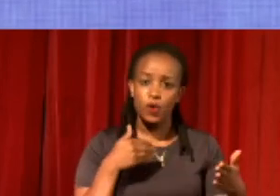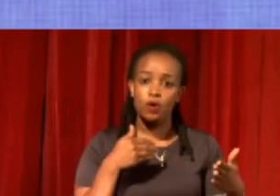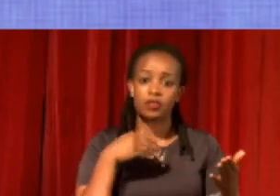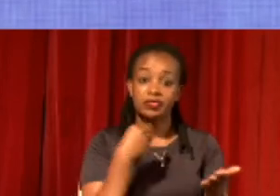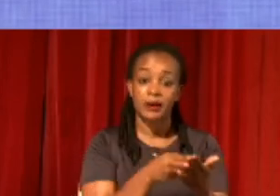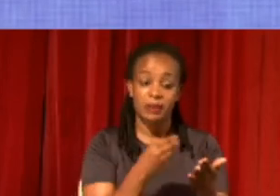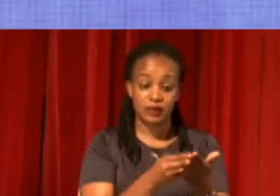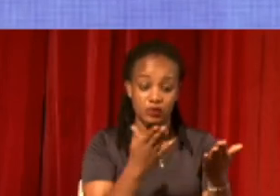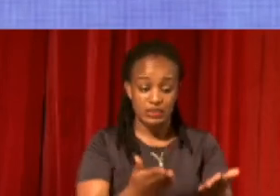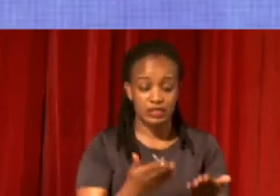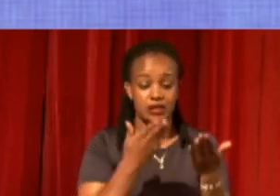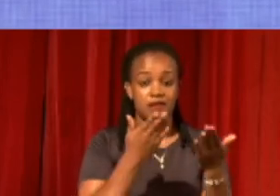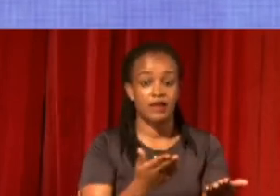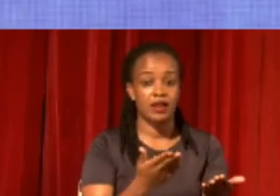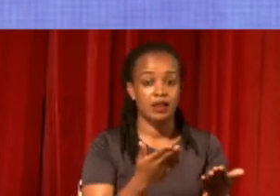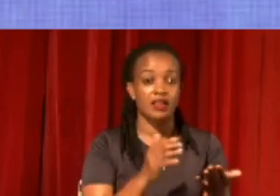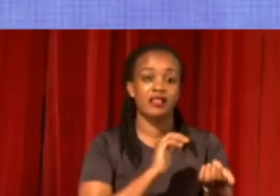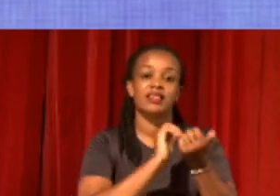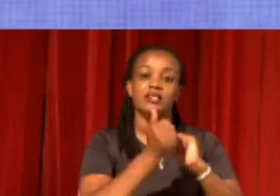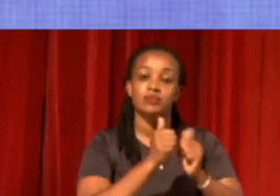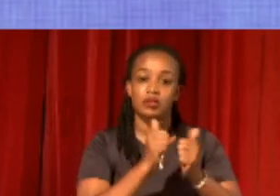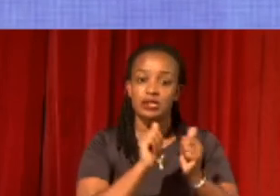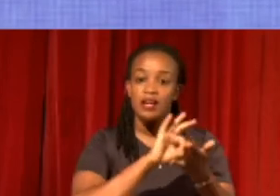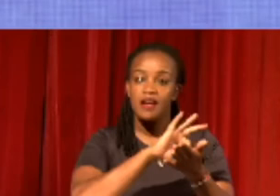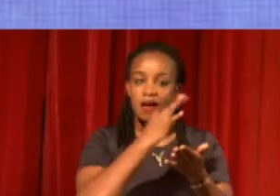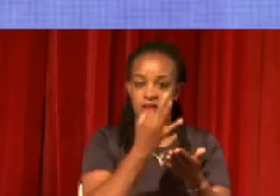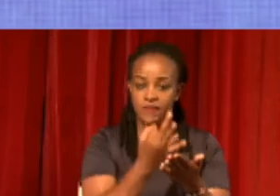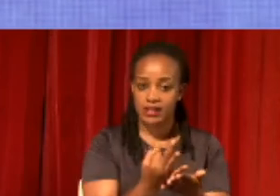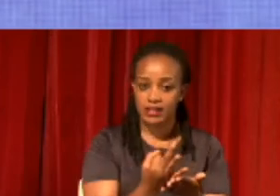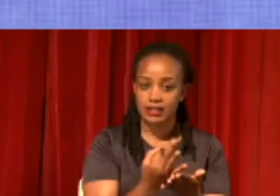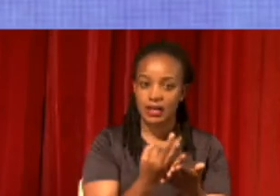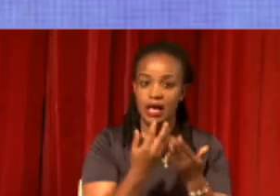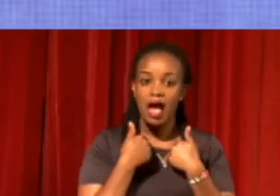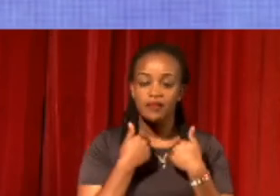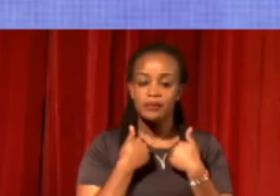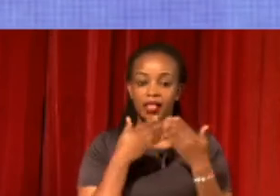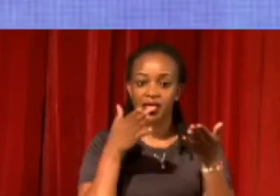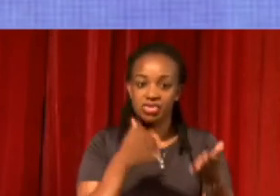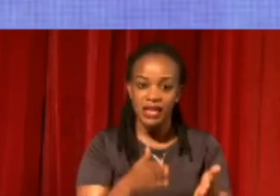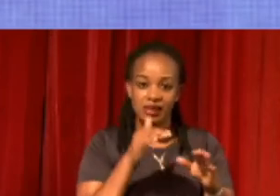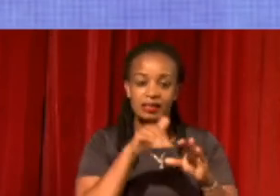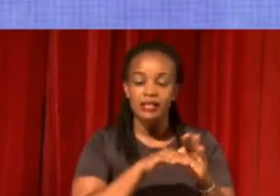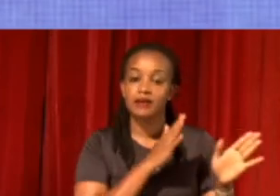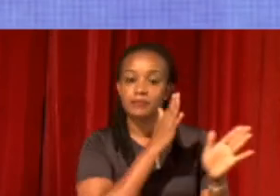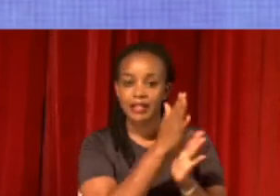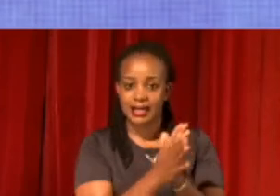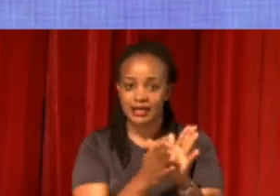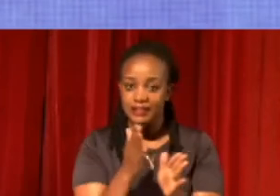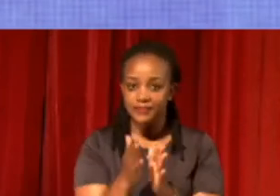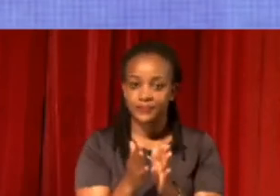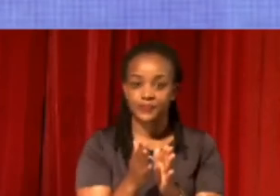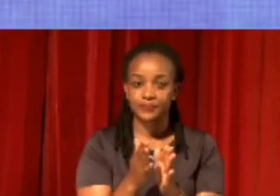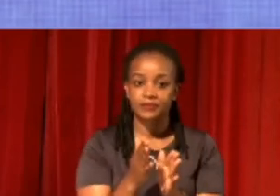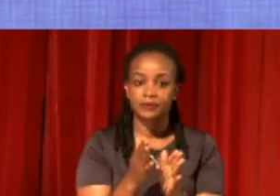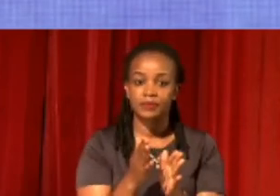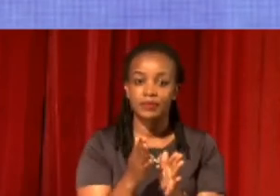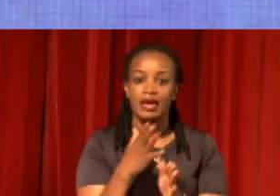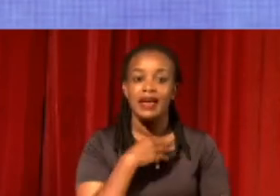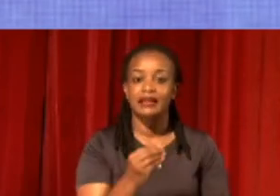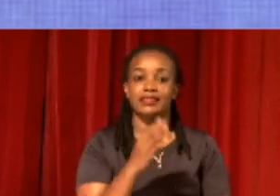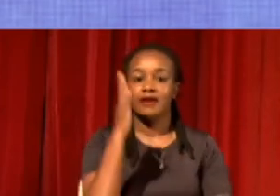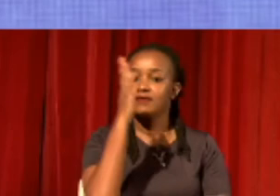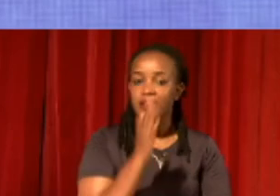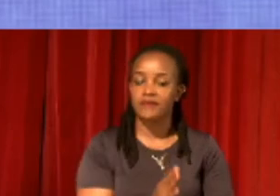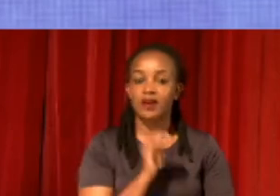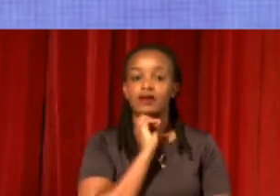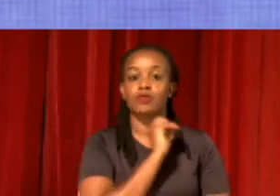money was given out, the sports fund has been there, has been running, it should be beneficial to artists. And they have never made